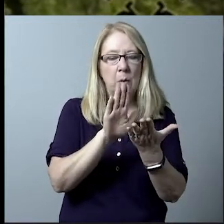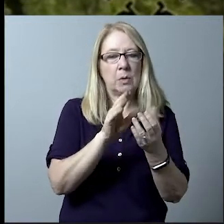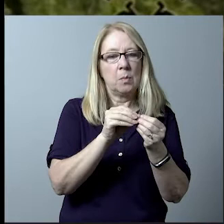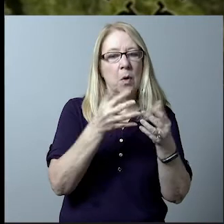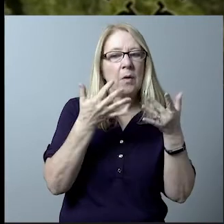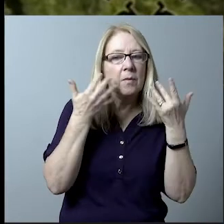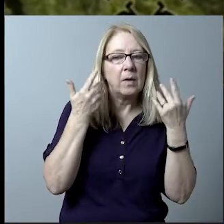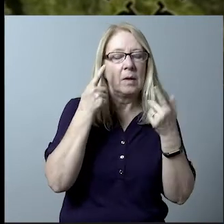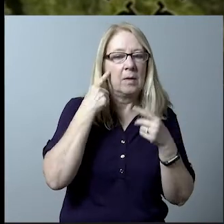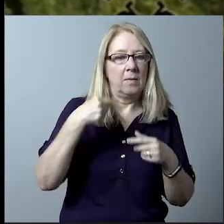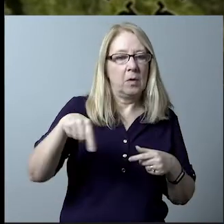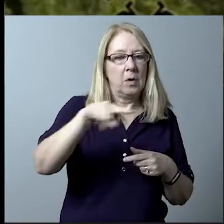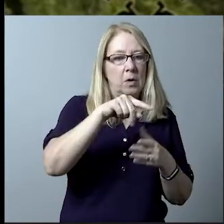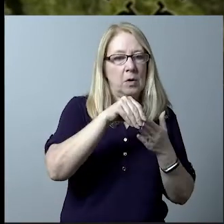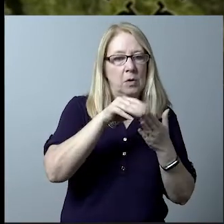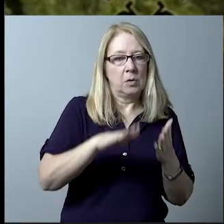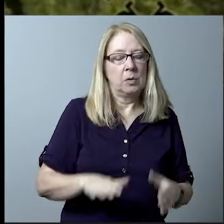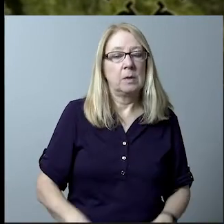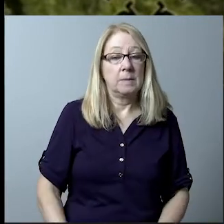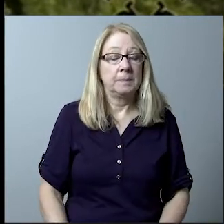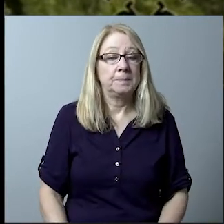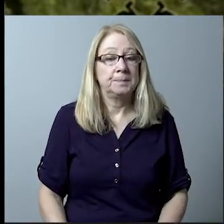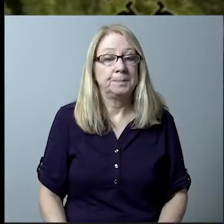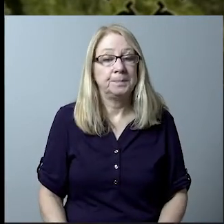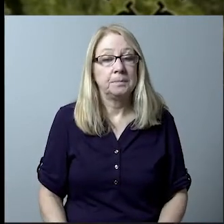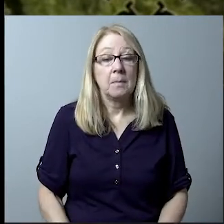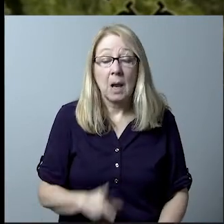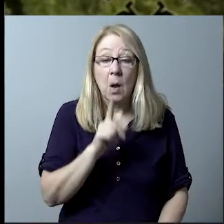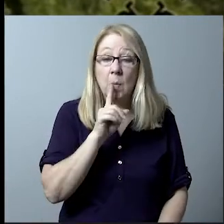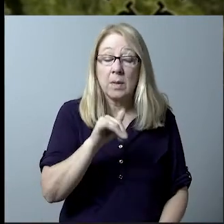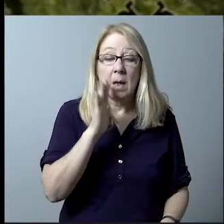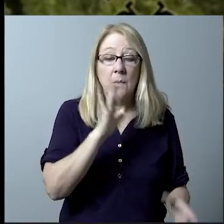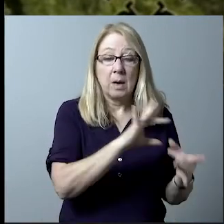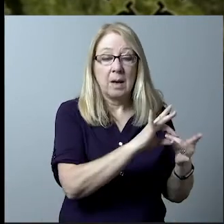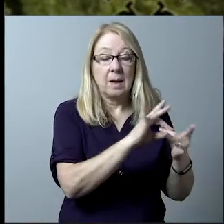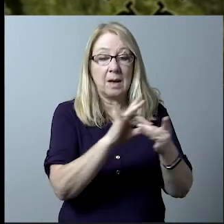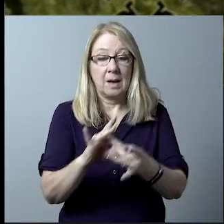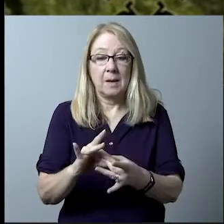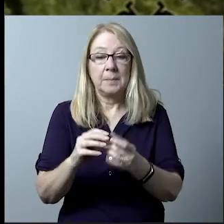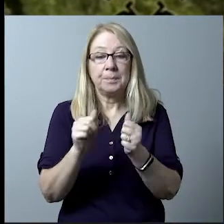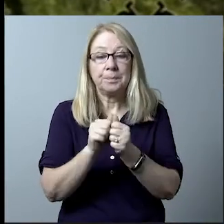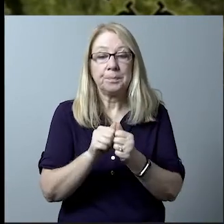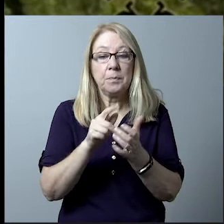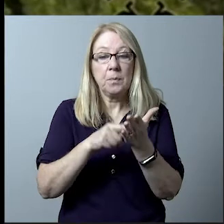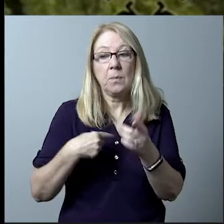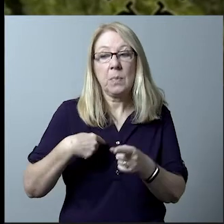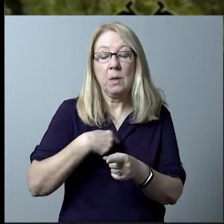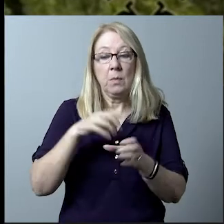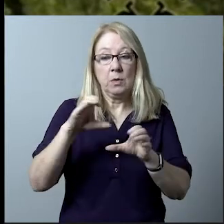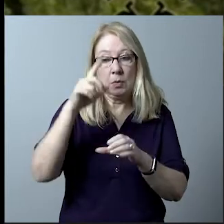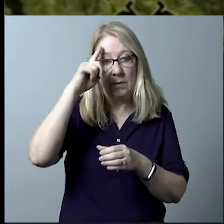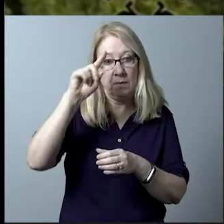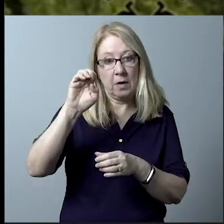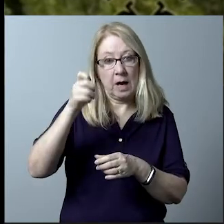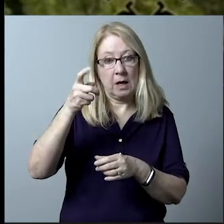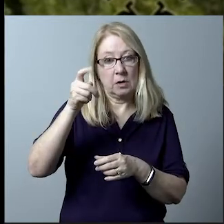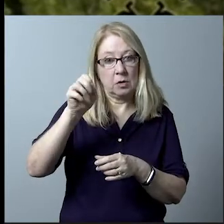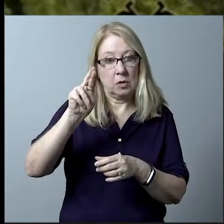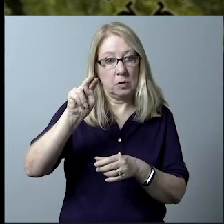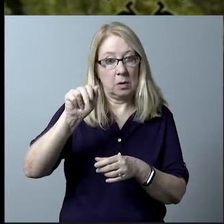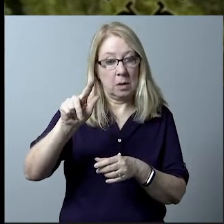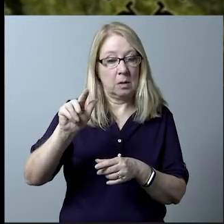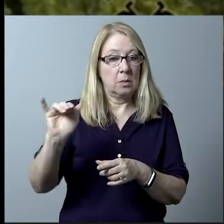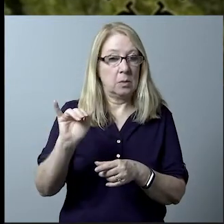more approachable group to students across campus. And this is really going to tie into things that we're